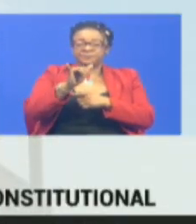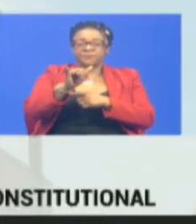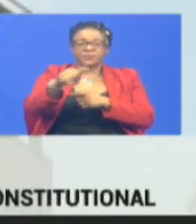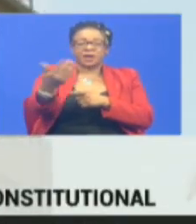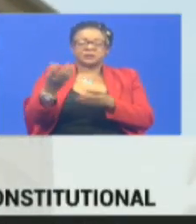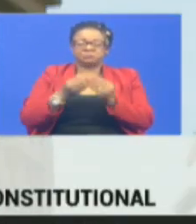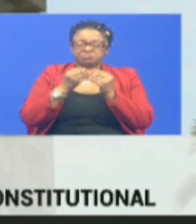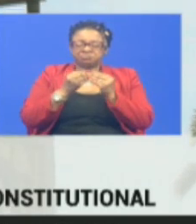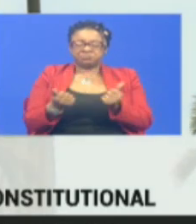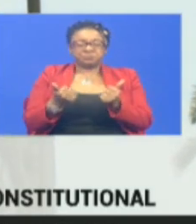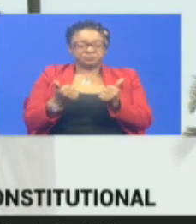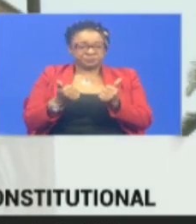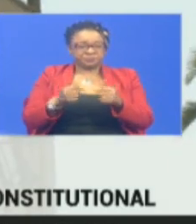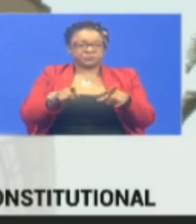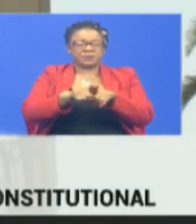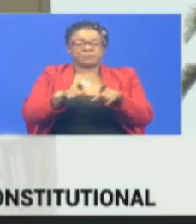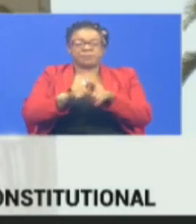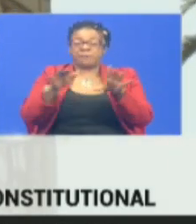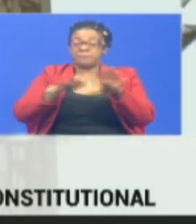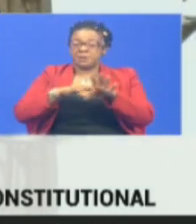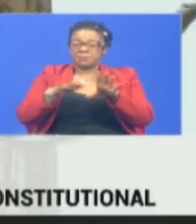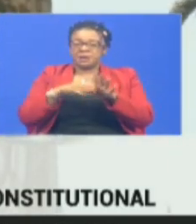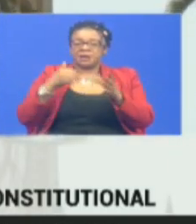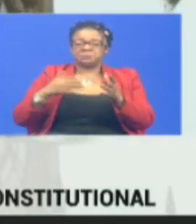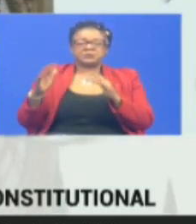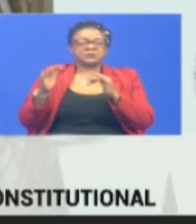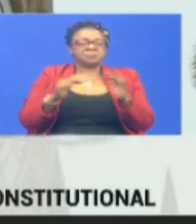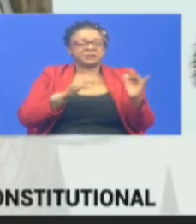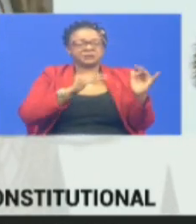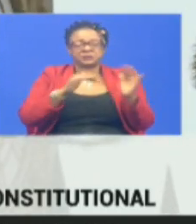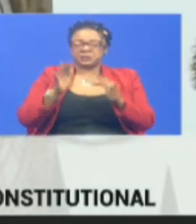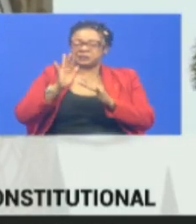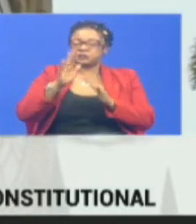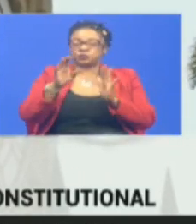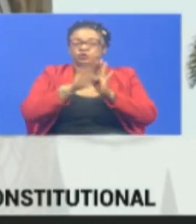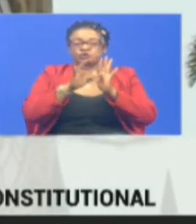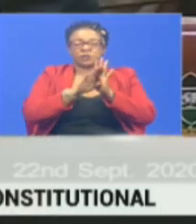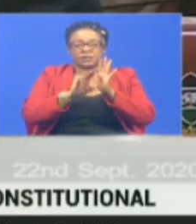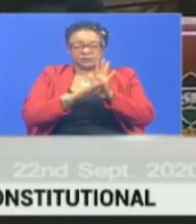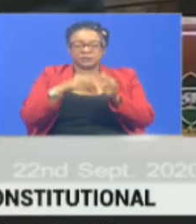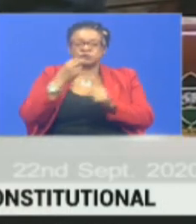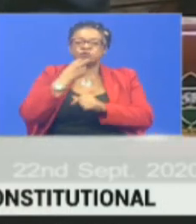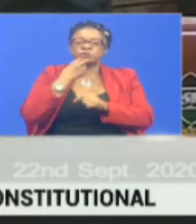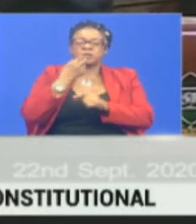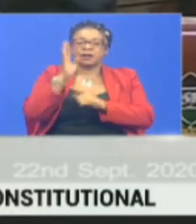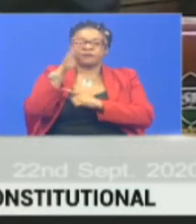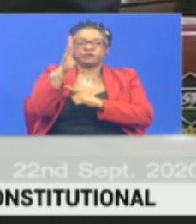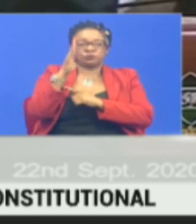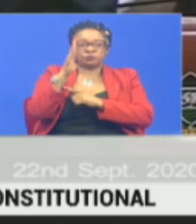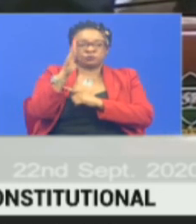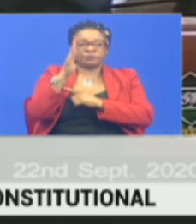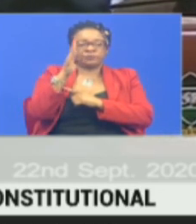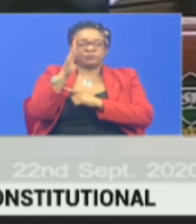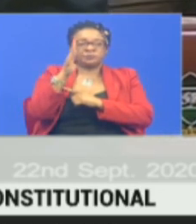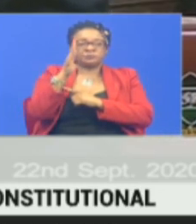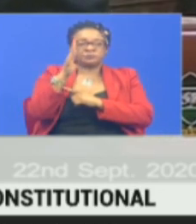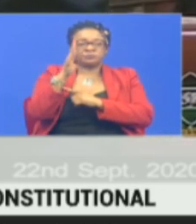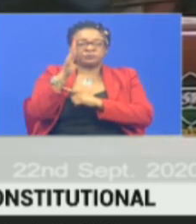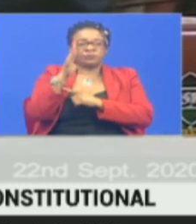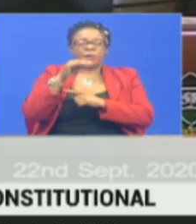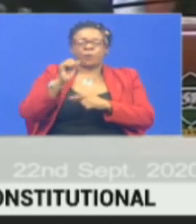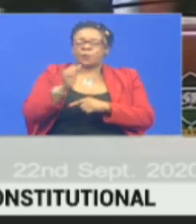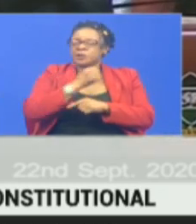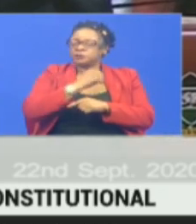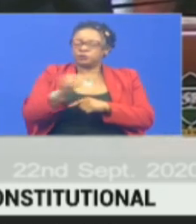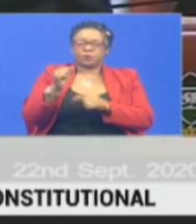it hurts, and members have been debating its constitutionality Tuesday afternoon. As a House, we can't be under siege. We can't be under